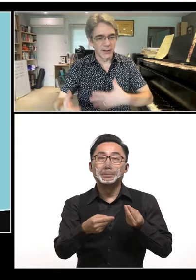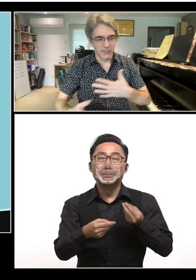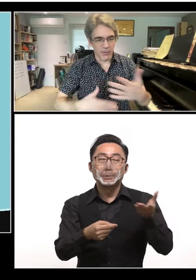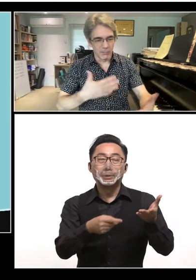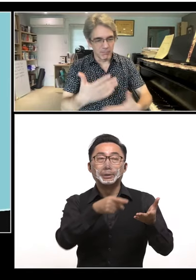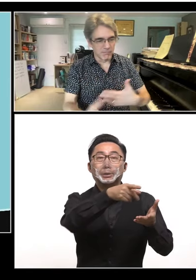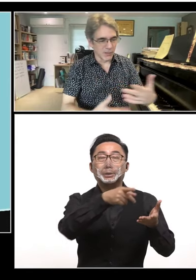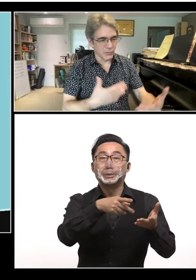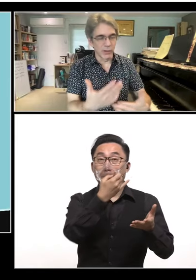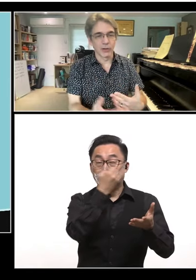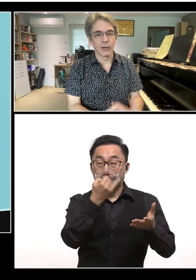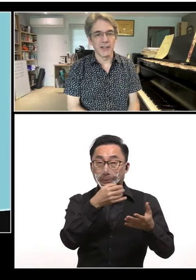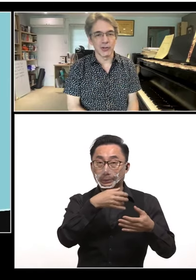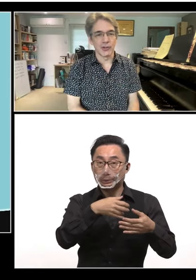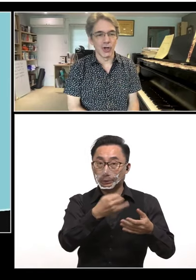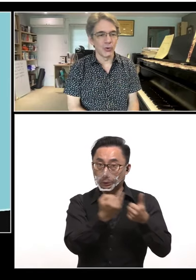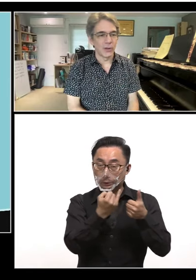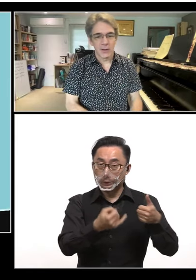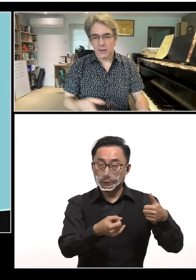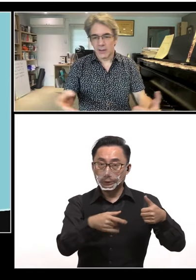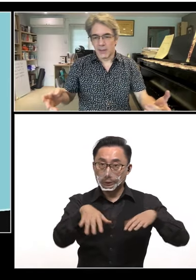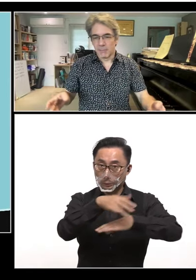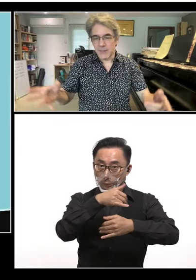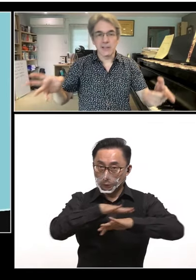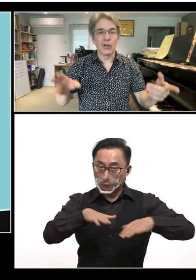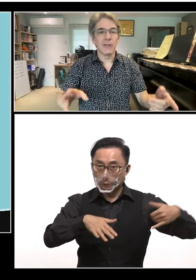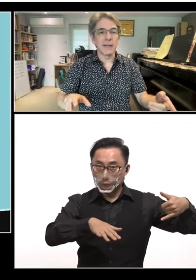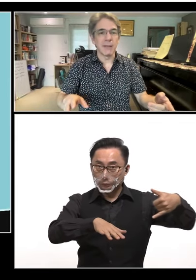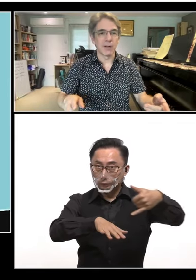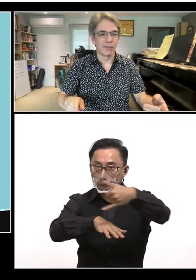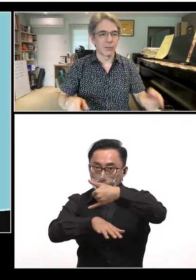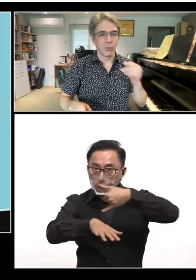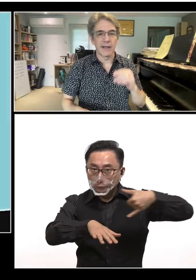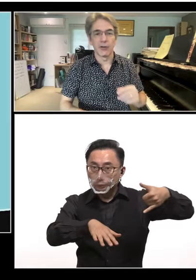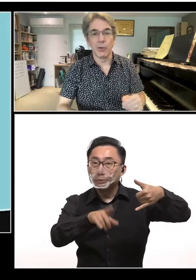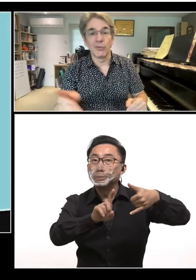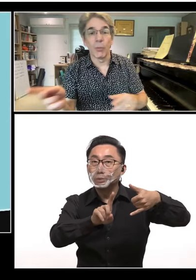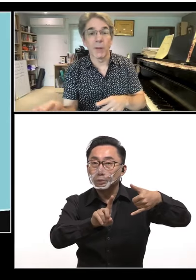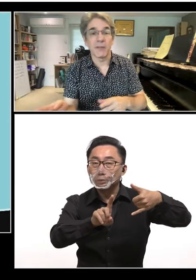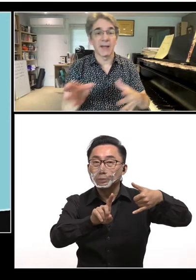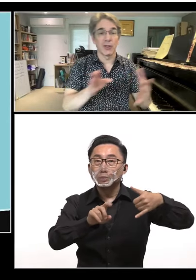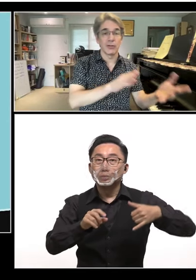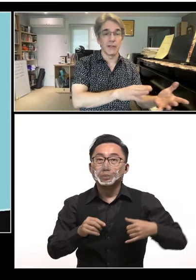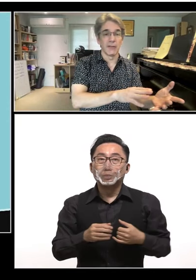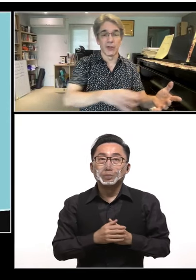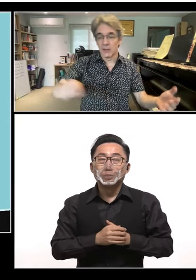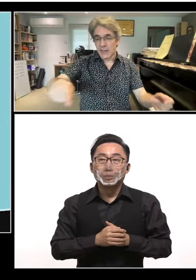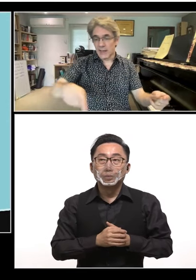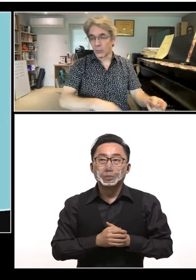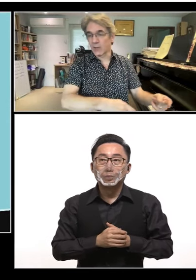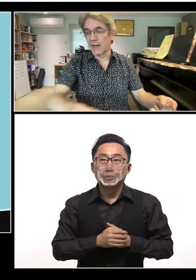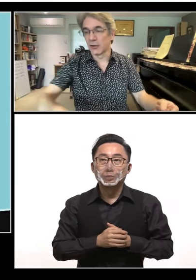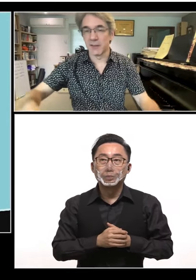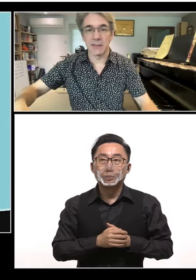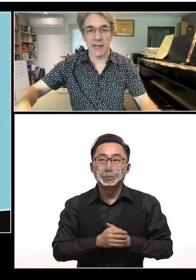during our months where we were creating the show, he slowly became comfortable with how to move from one piano to the other, how